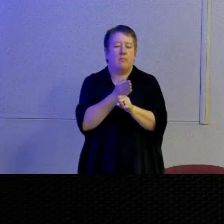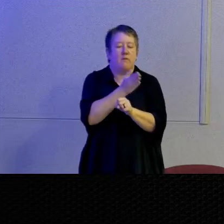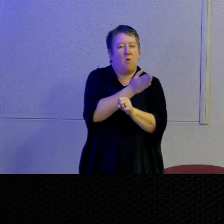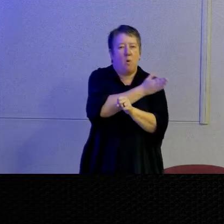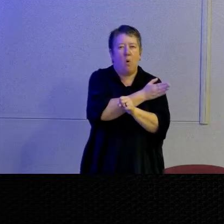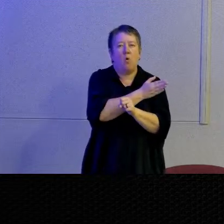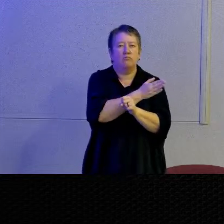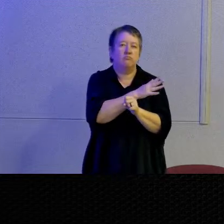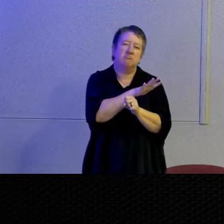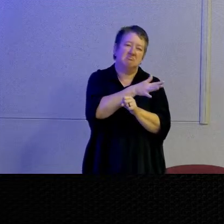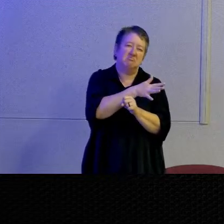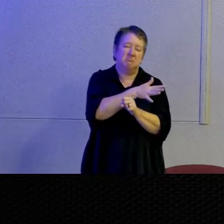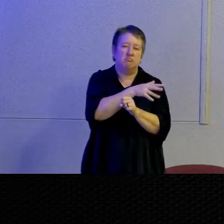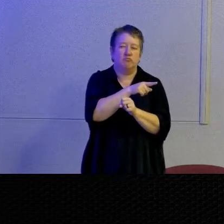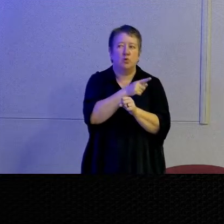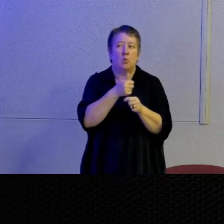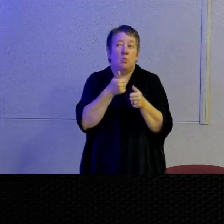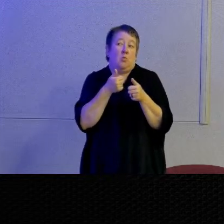good.